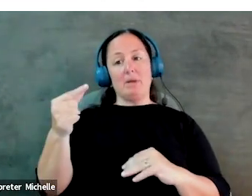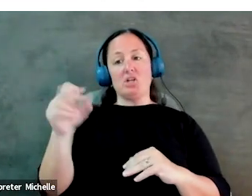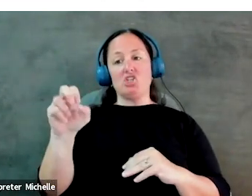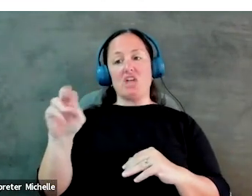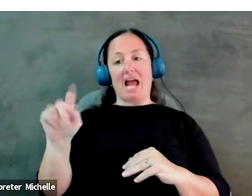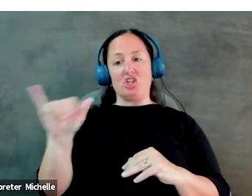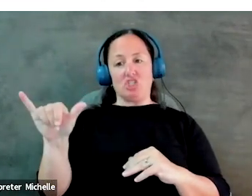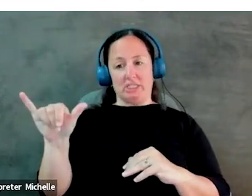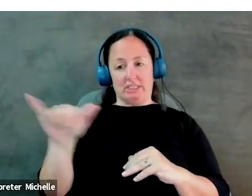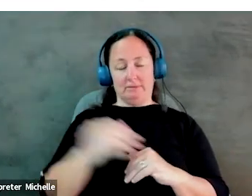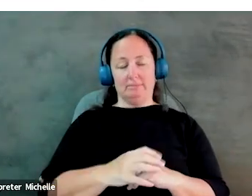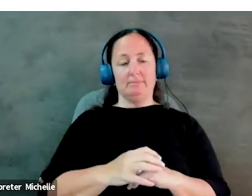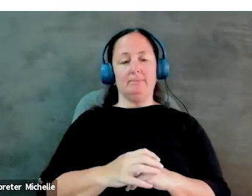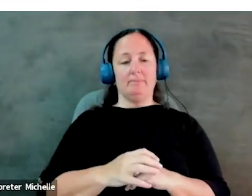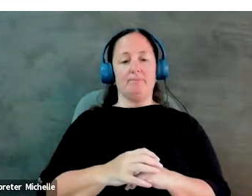geology.